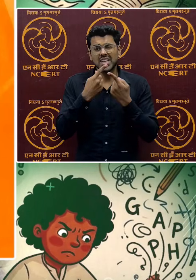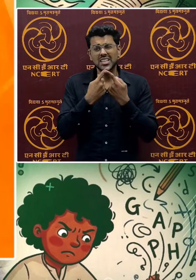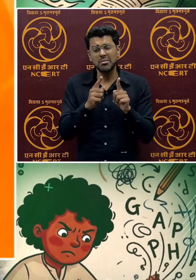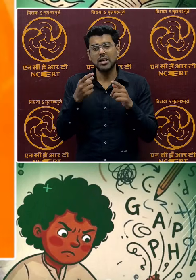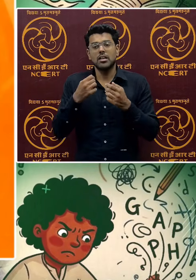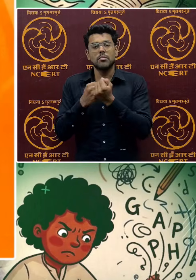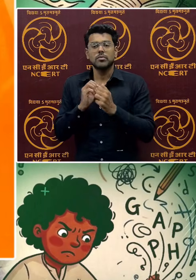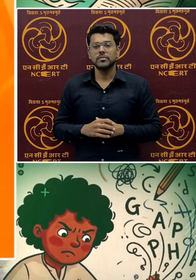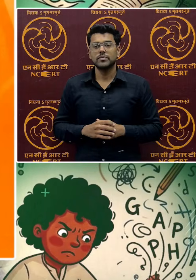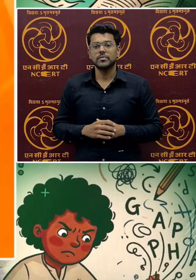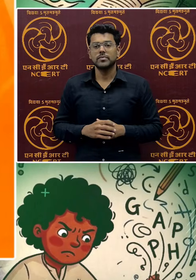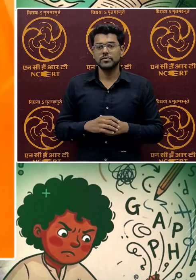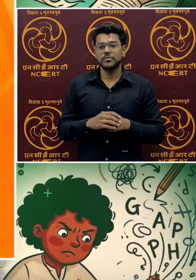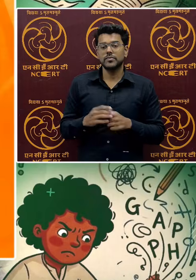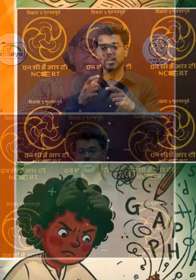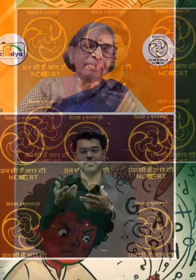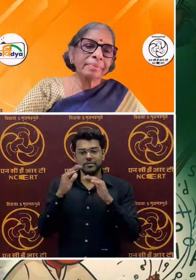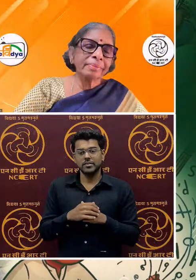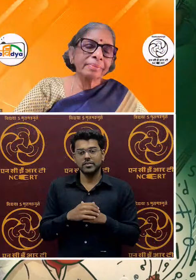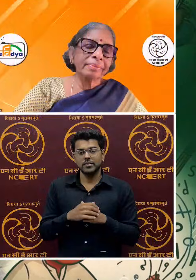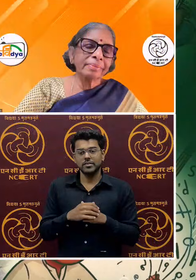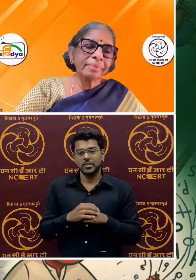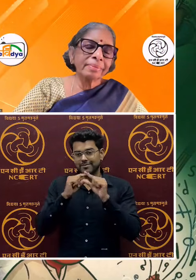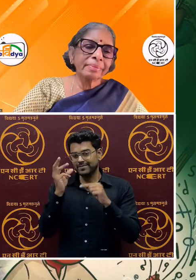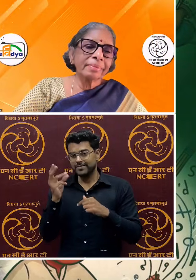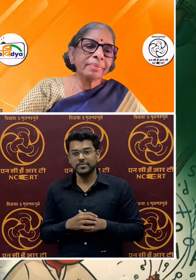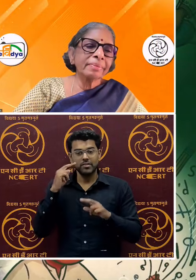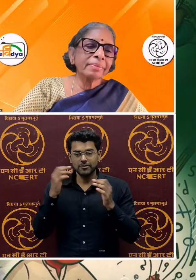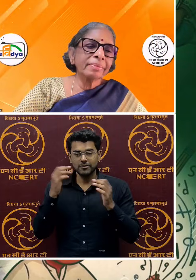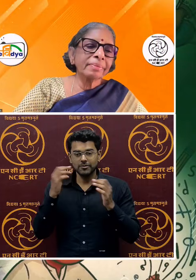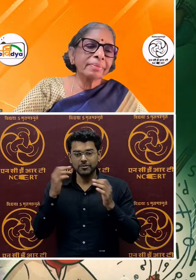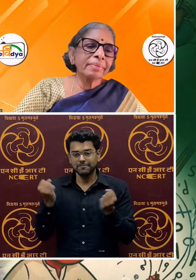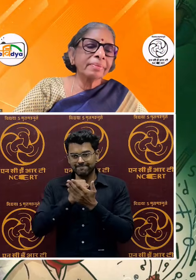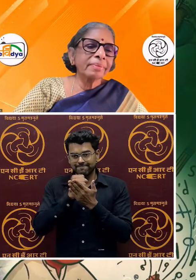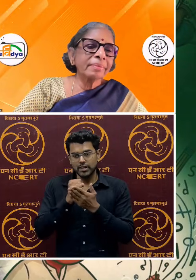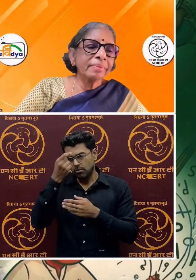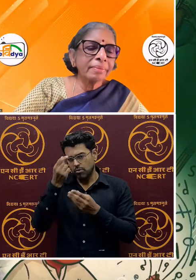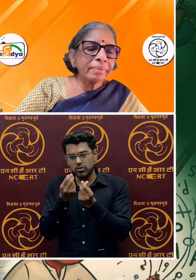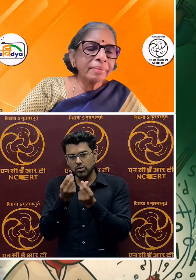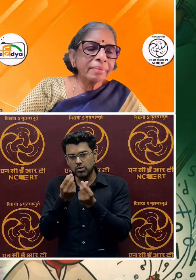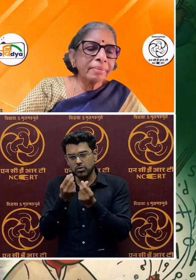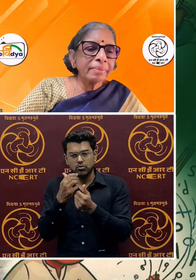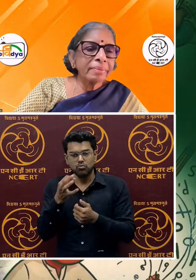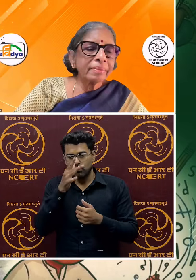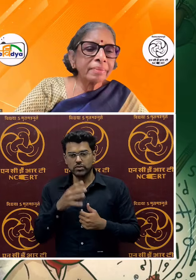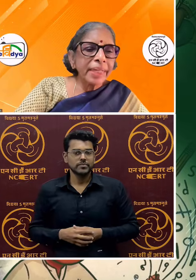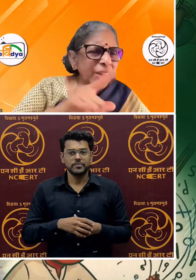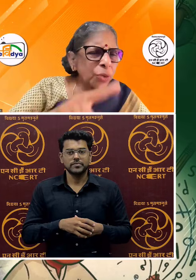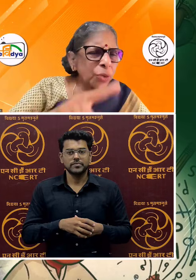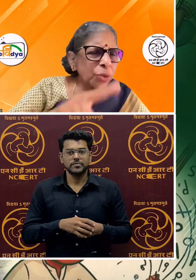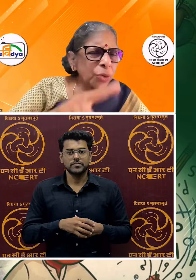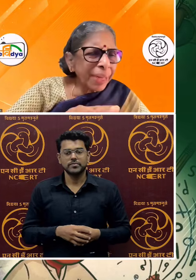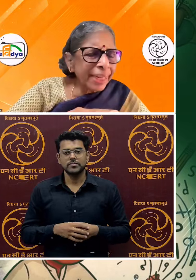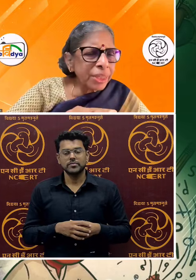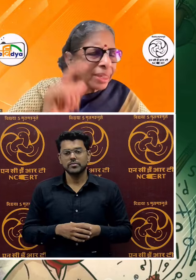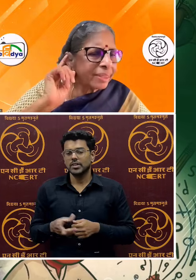effective Right, thing. okay, okay. And now very quickly, another 3. Extra practice alone will solve the problem. Myth or a fact?